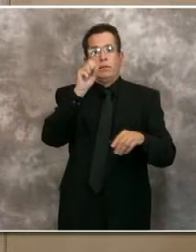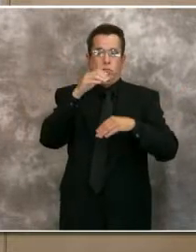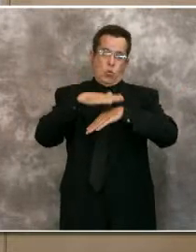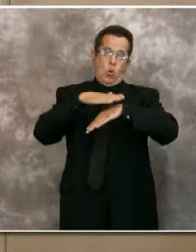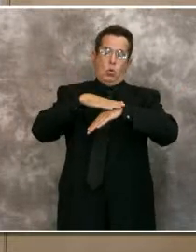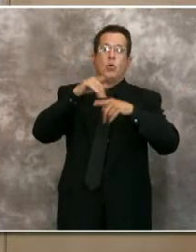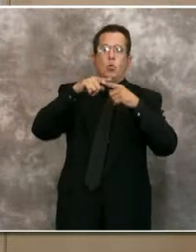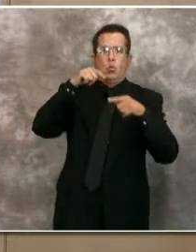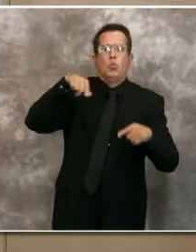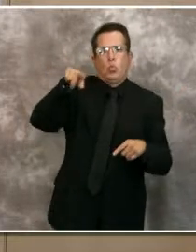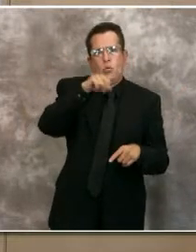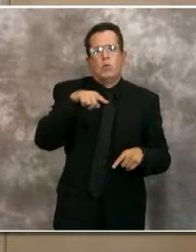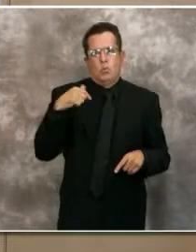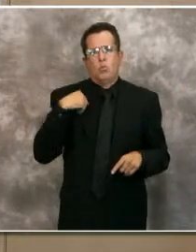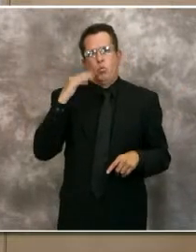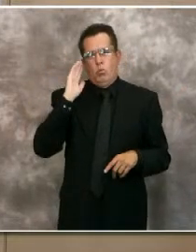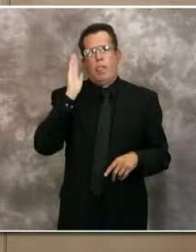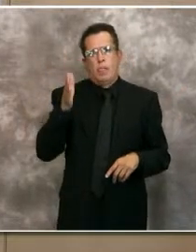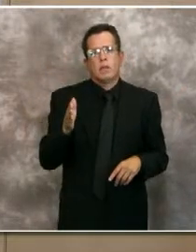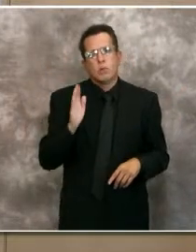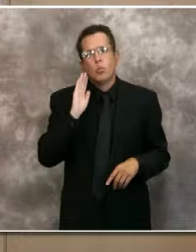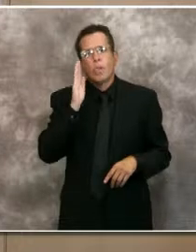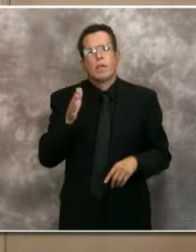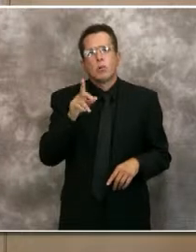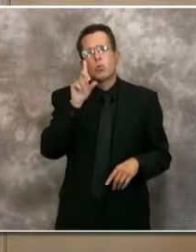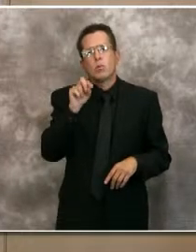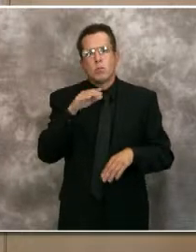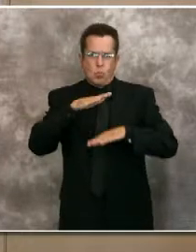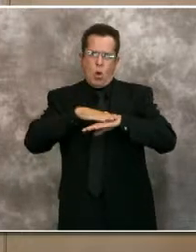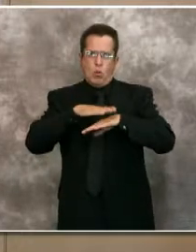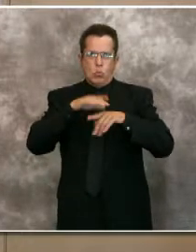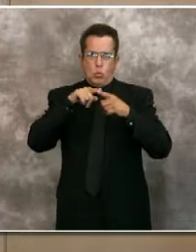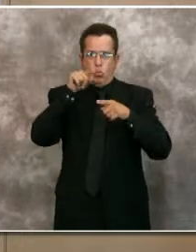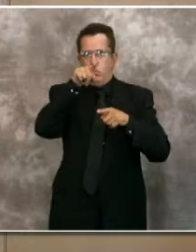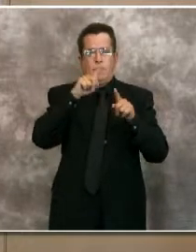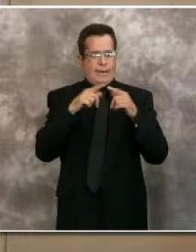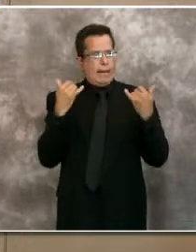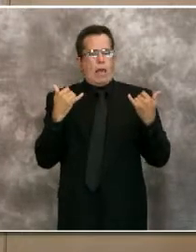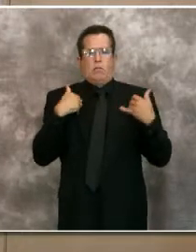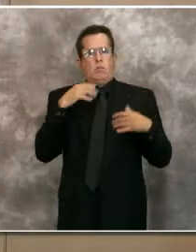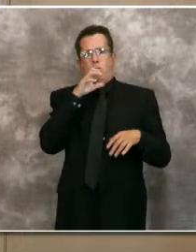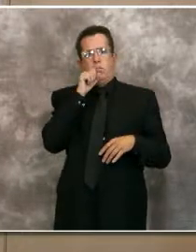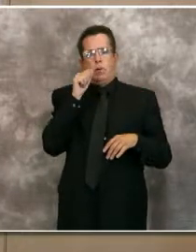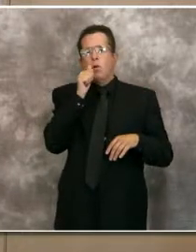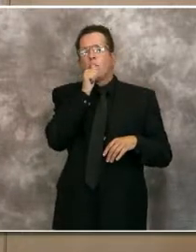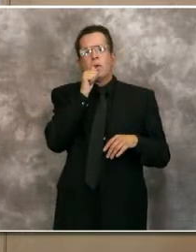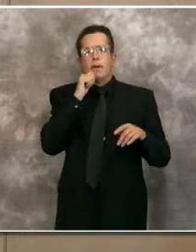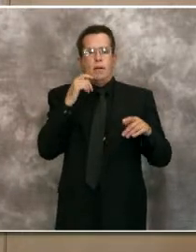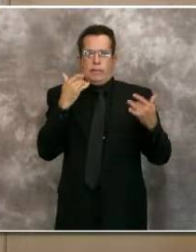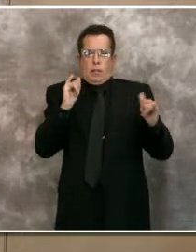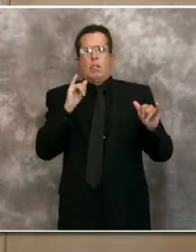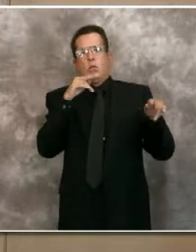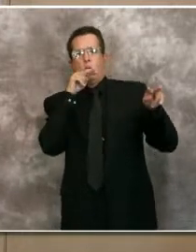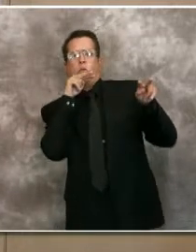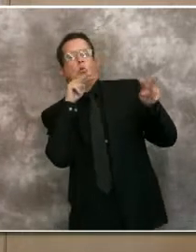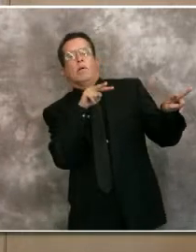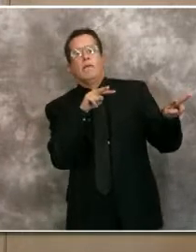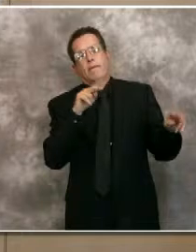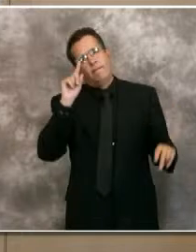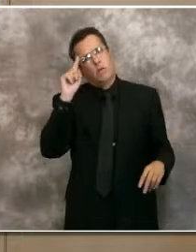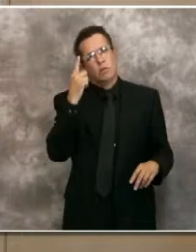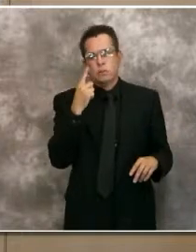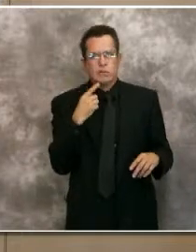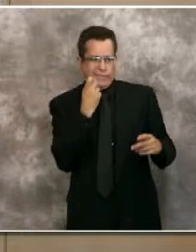the outbreaks, we will do that. But at this time, we are still under, that particular case is still under investigation and was